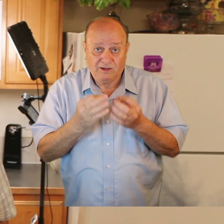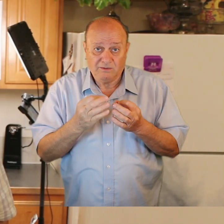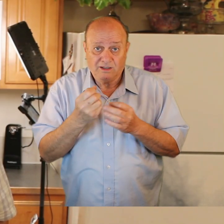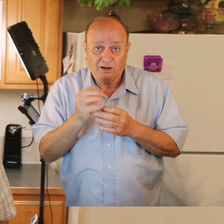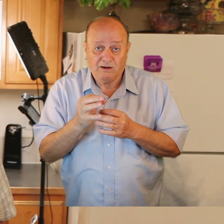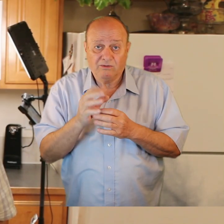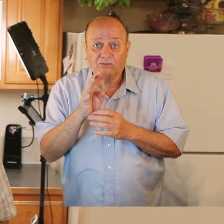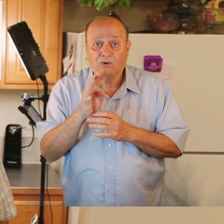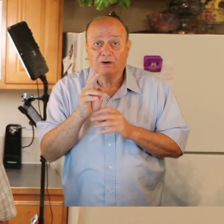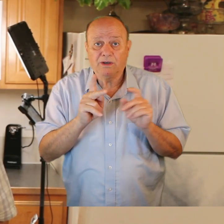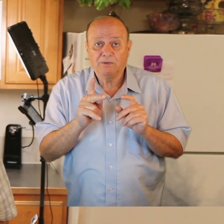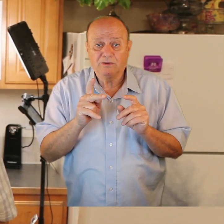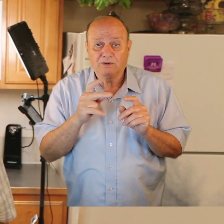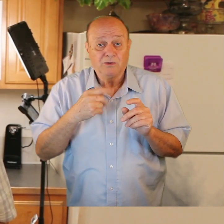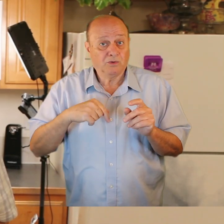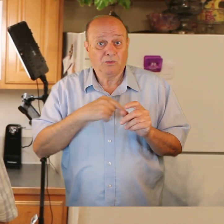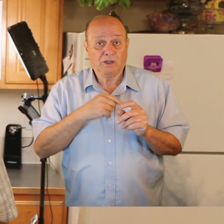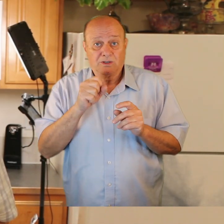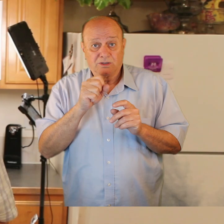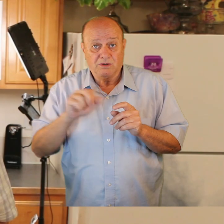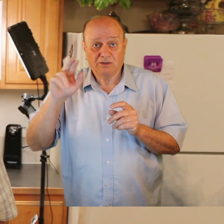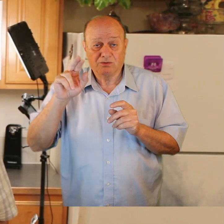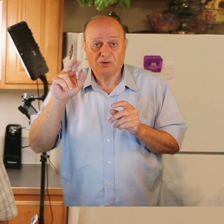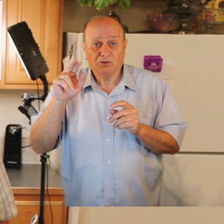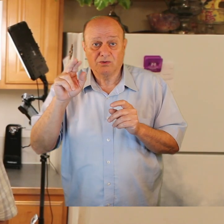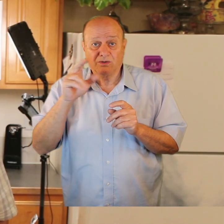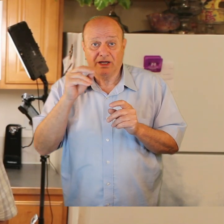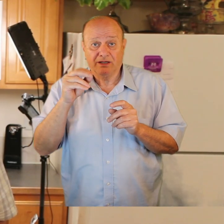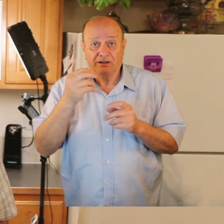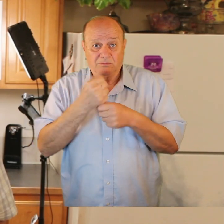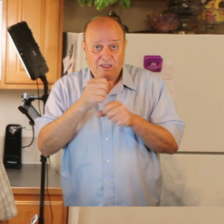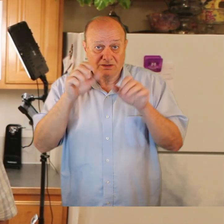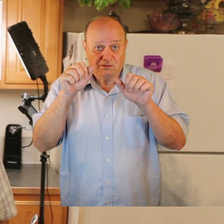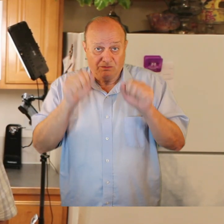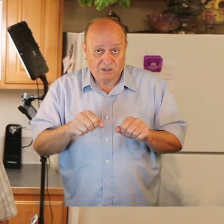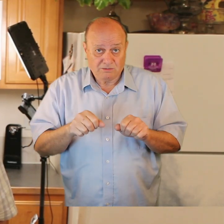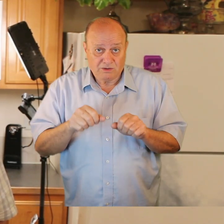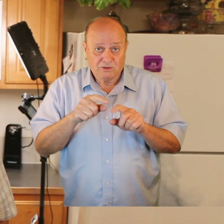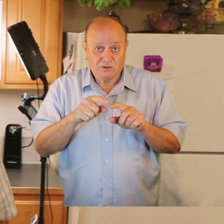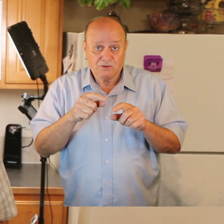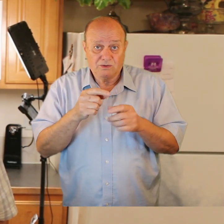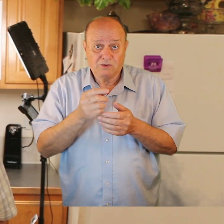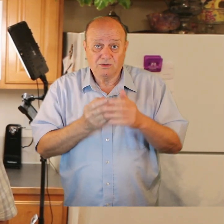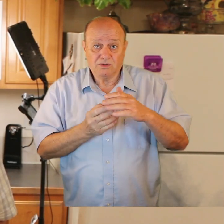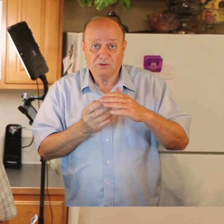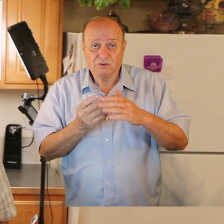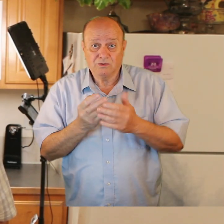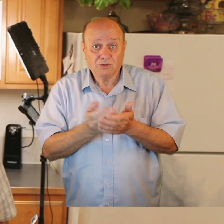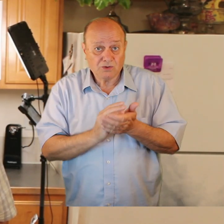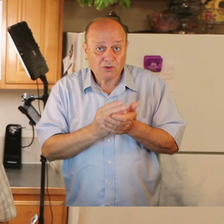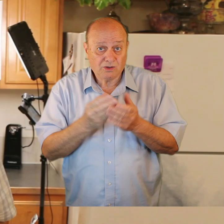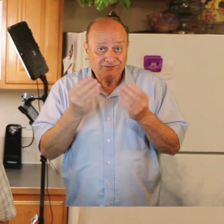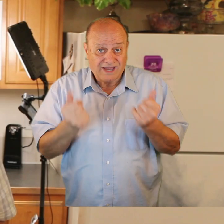This is Spice Road Designers Spices that makes it possible for you to cook this quickly and with